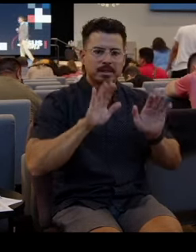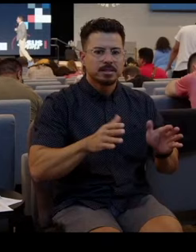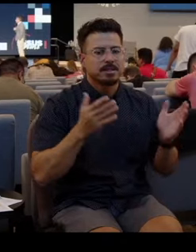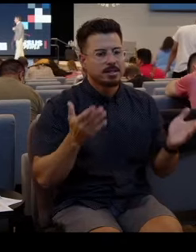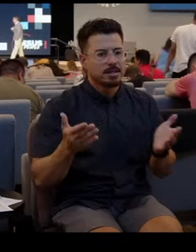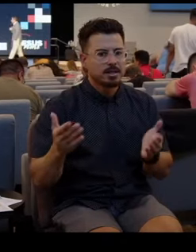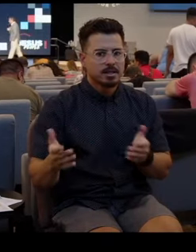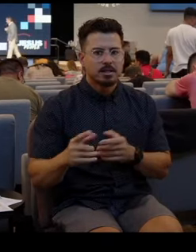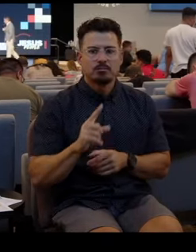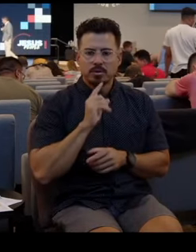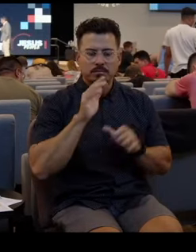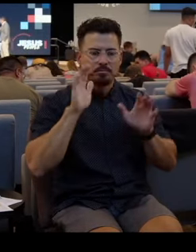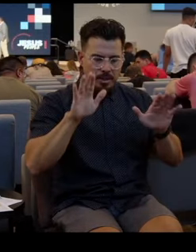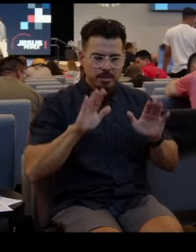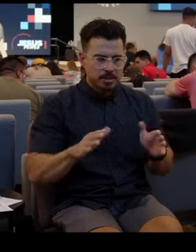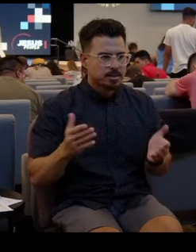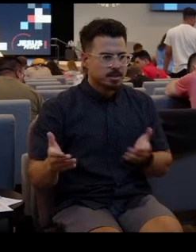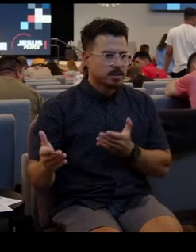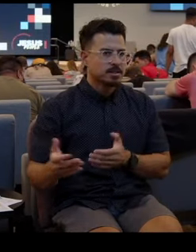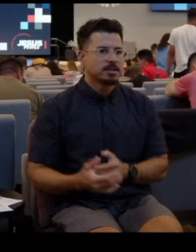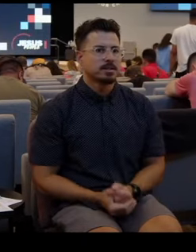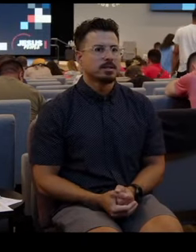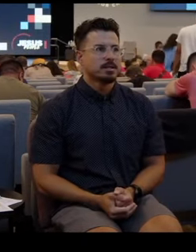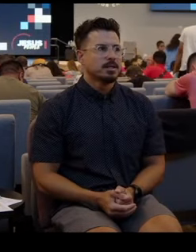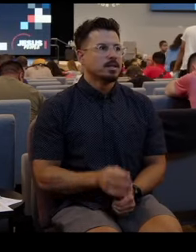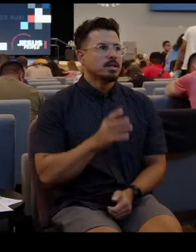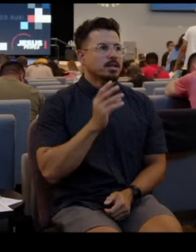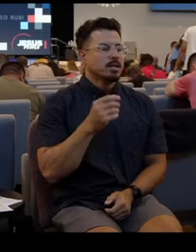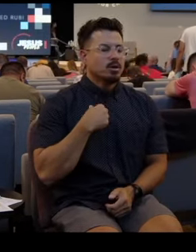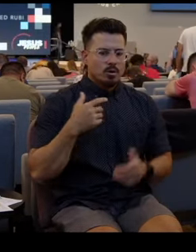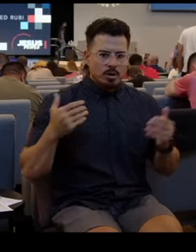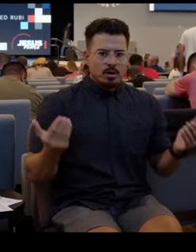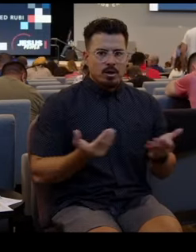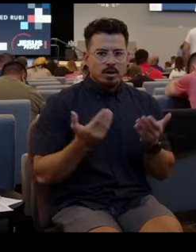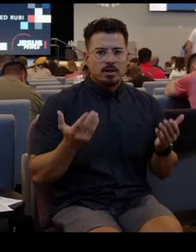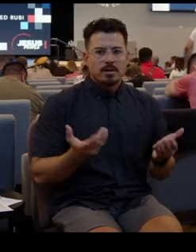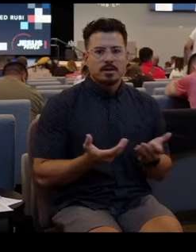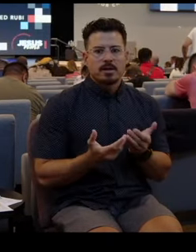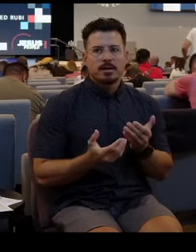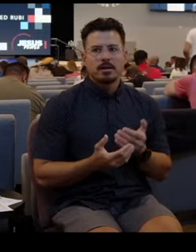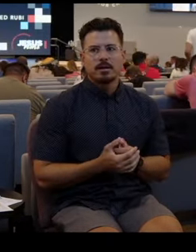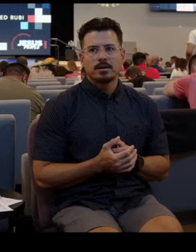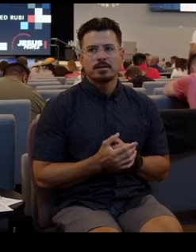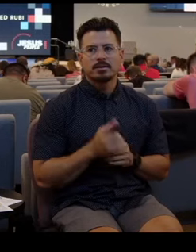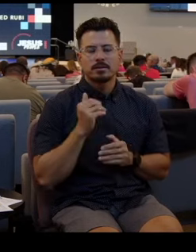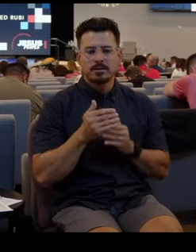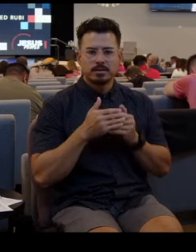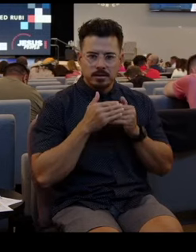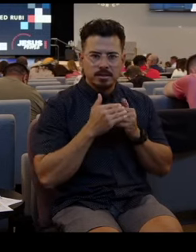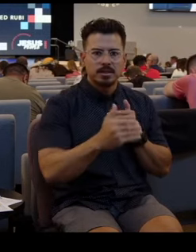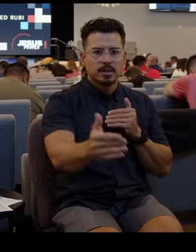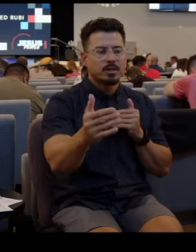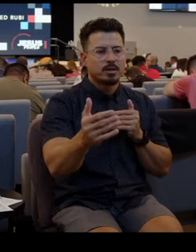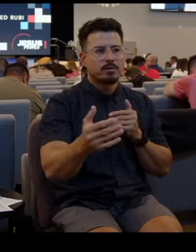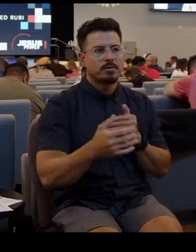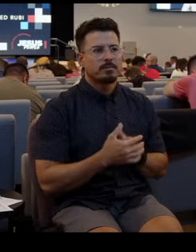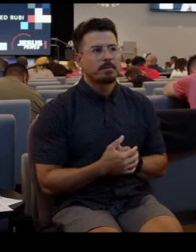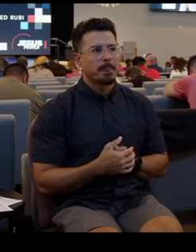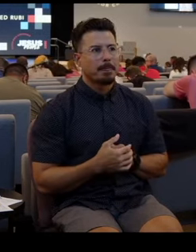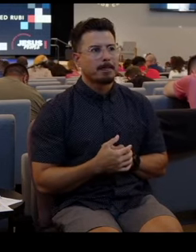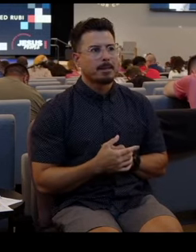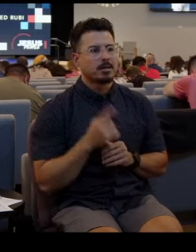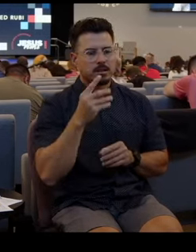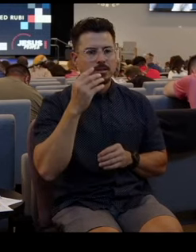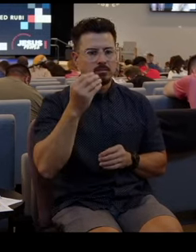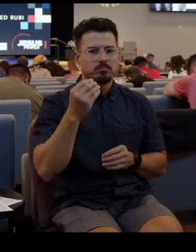He's done amazing things. And we are here to continue in